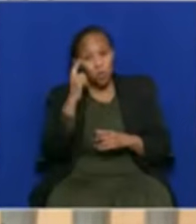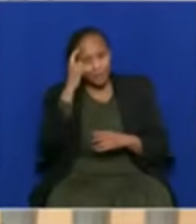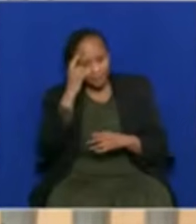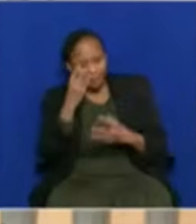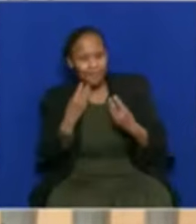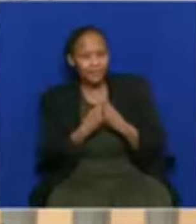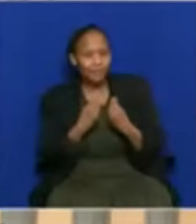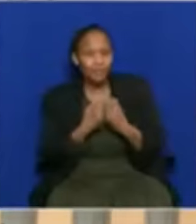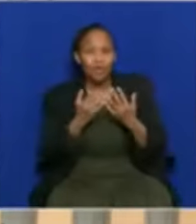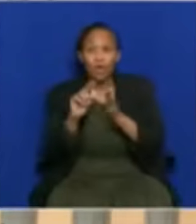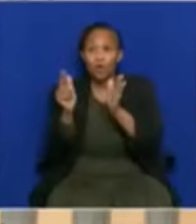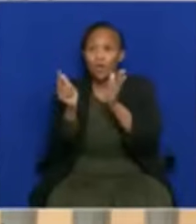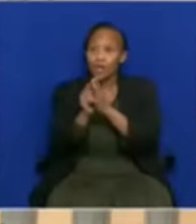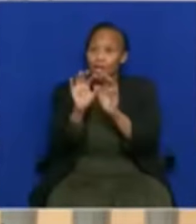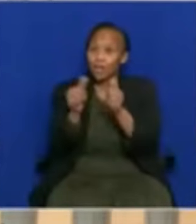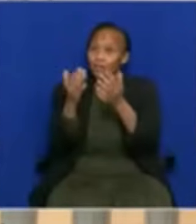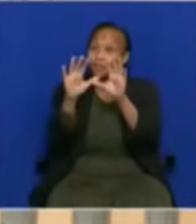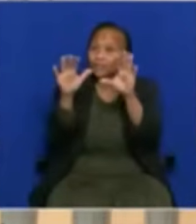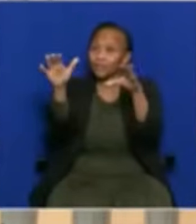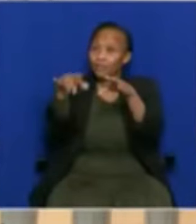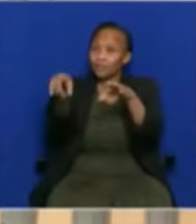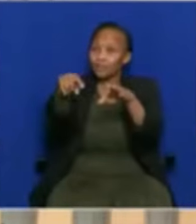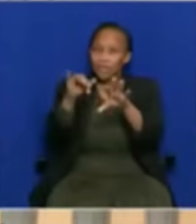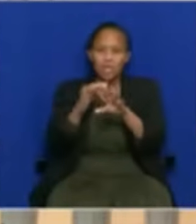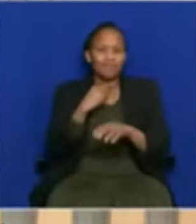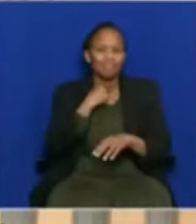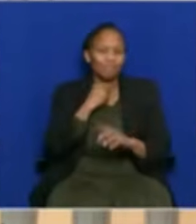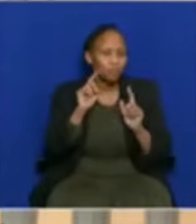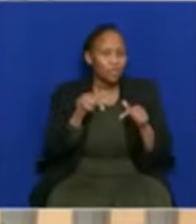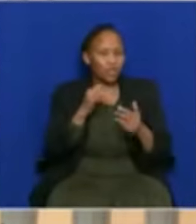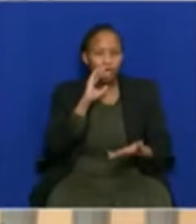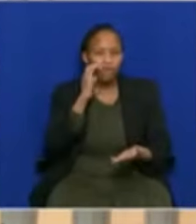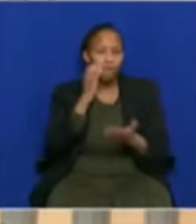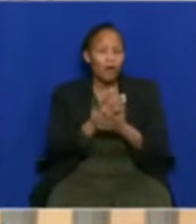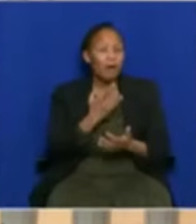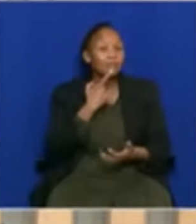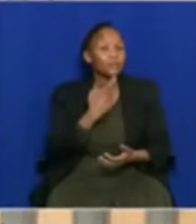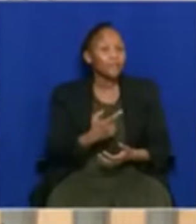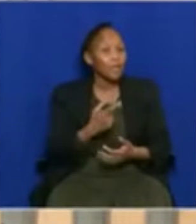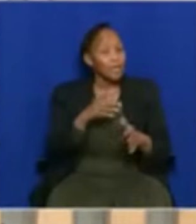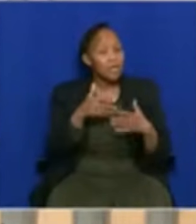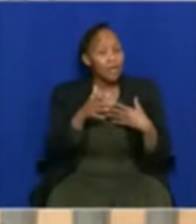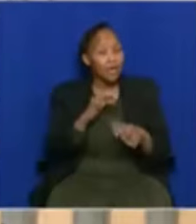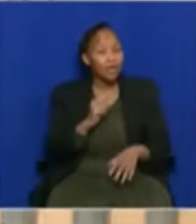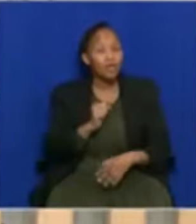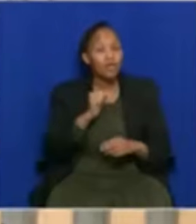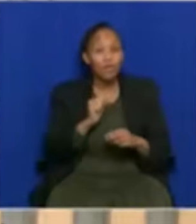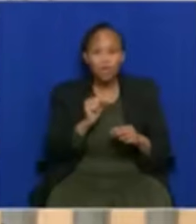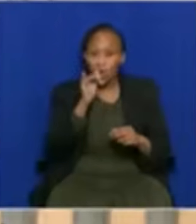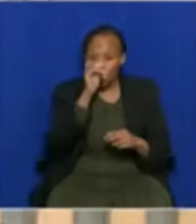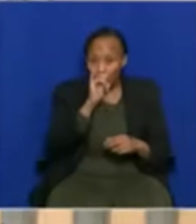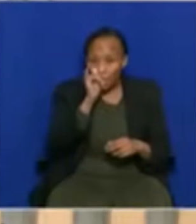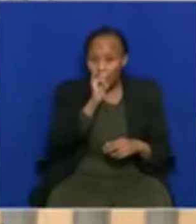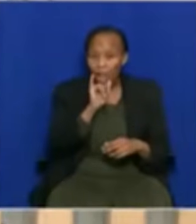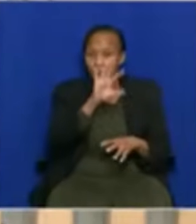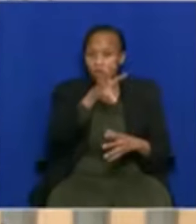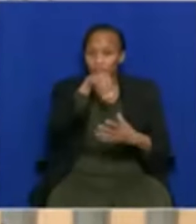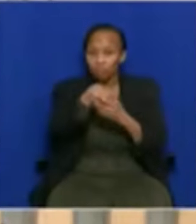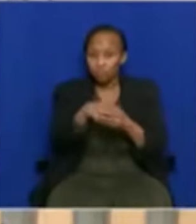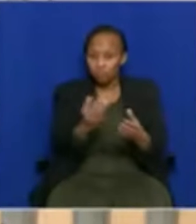to confirm that the required elements of any offense are contained in the dockets.